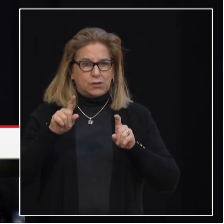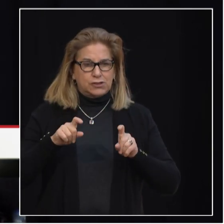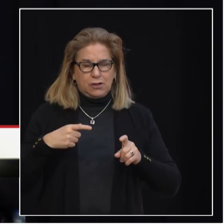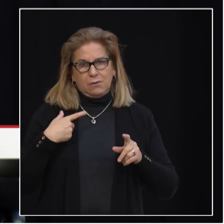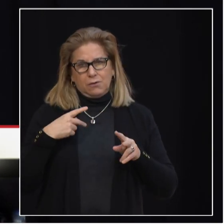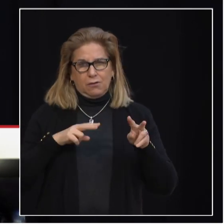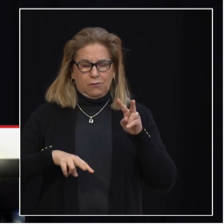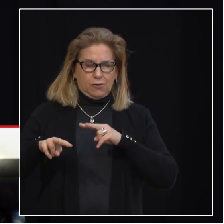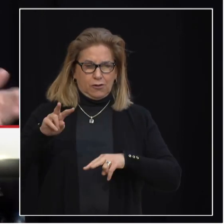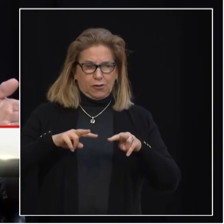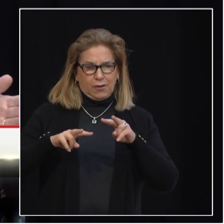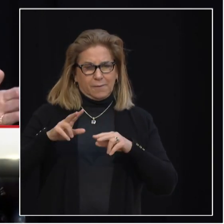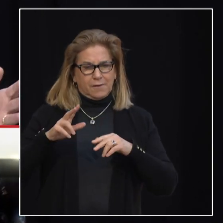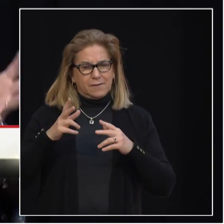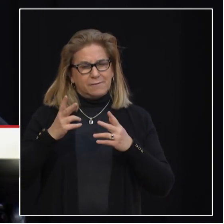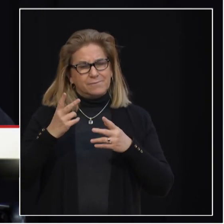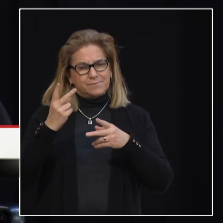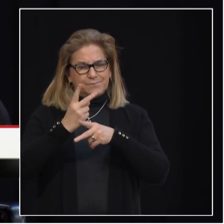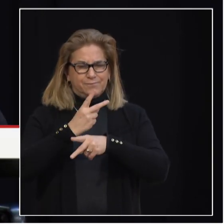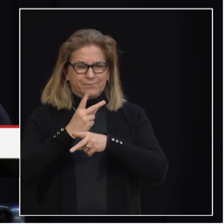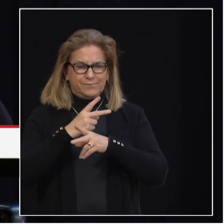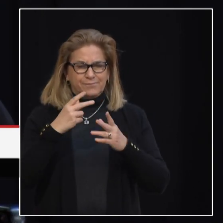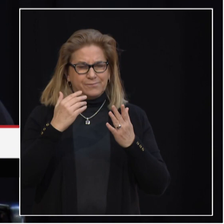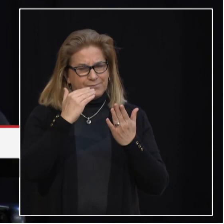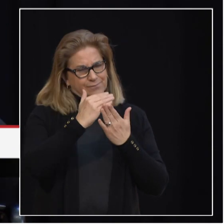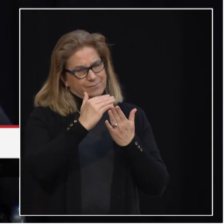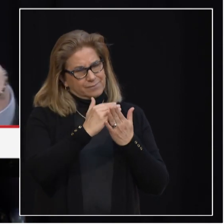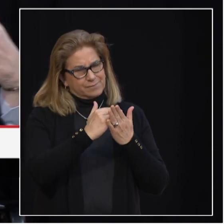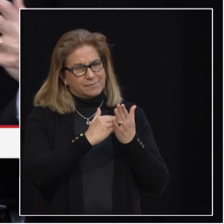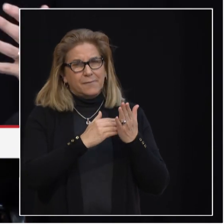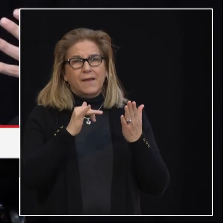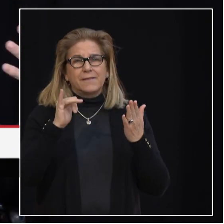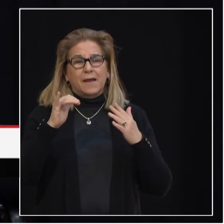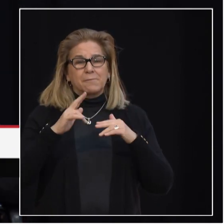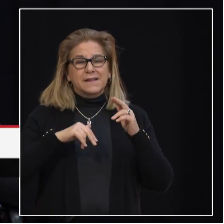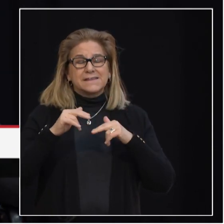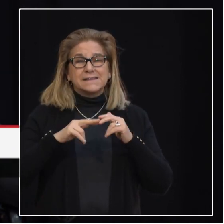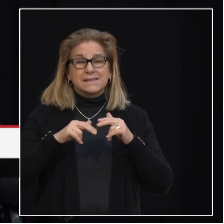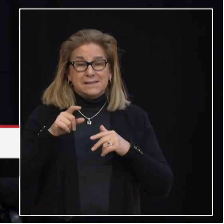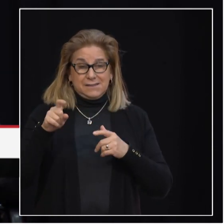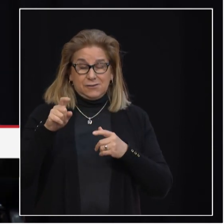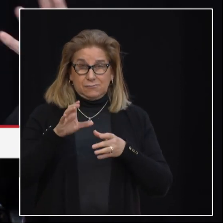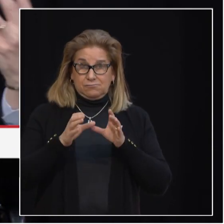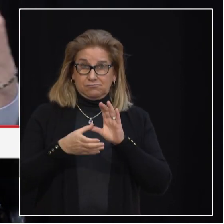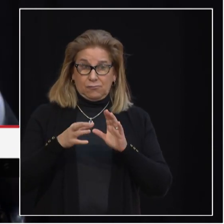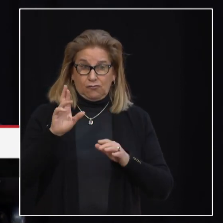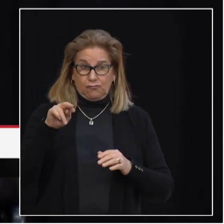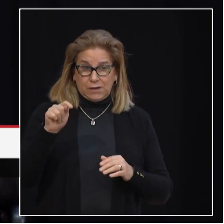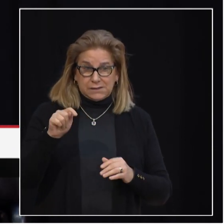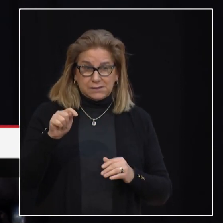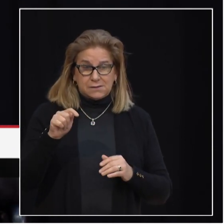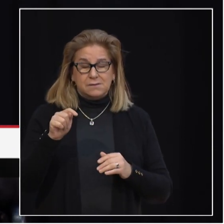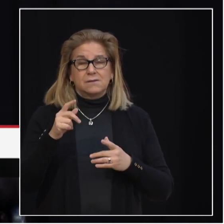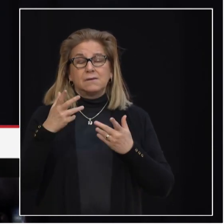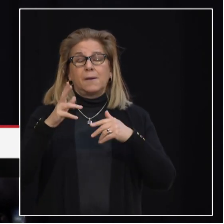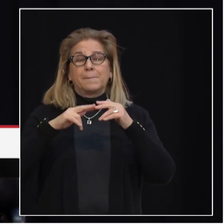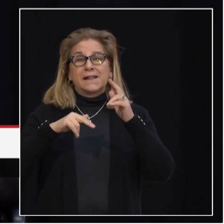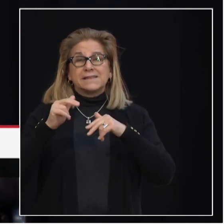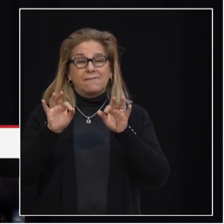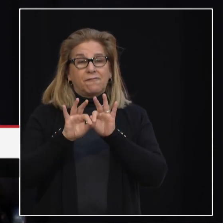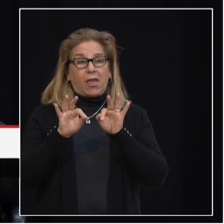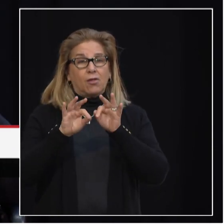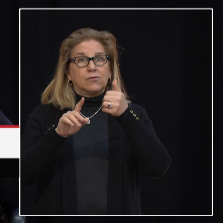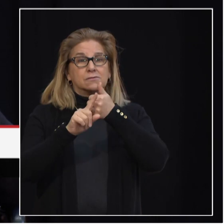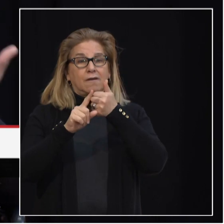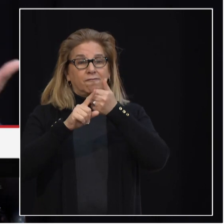and find those buildings where the kind of the rent proposition and the building value and cost to convert